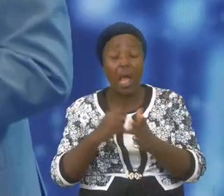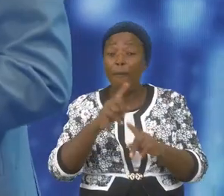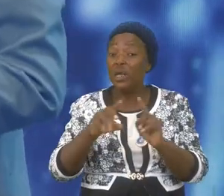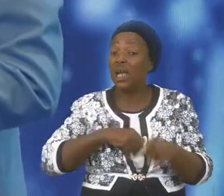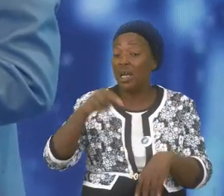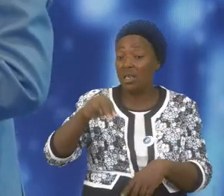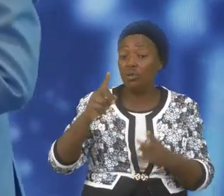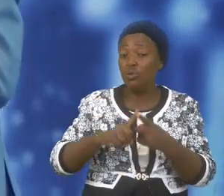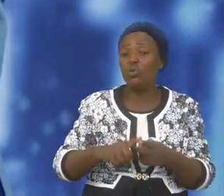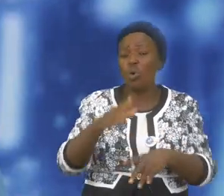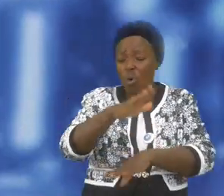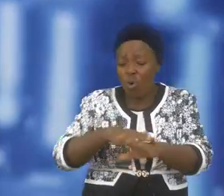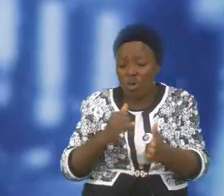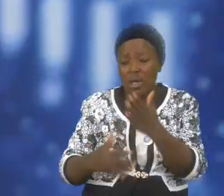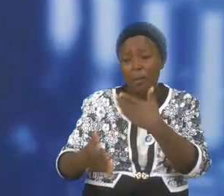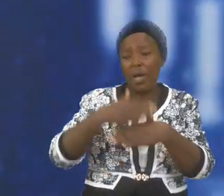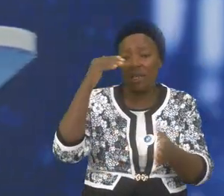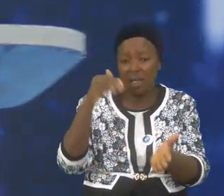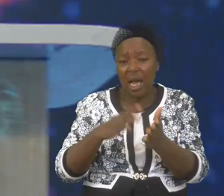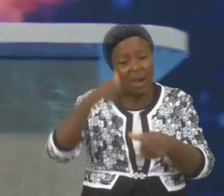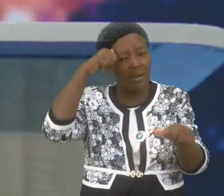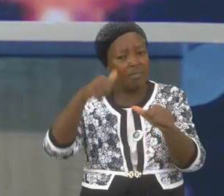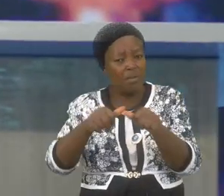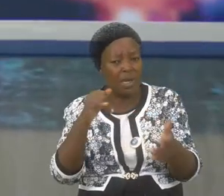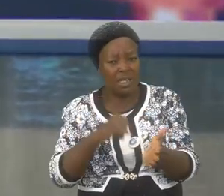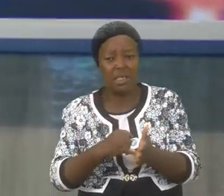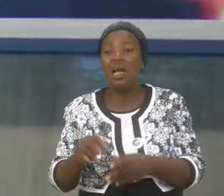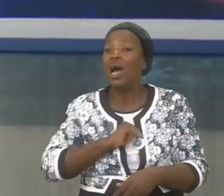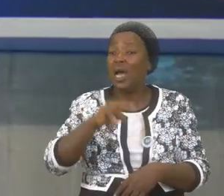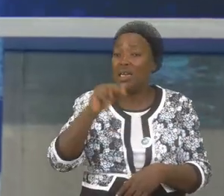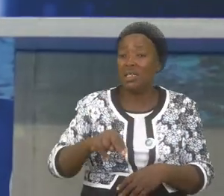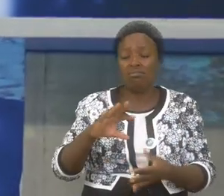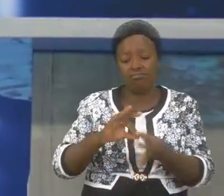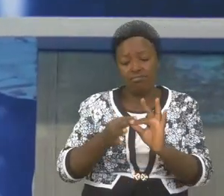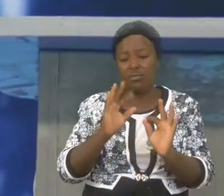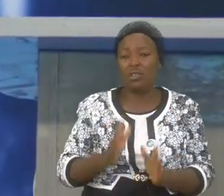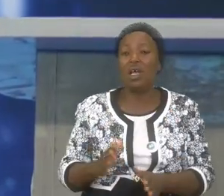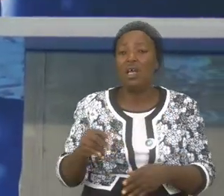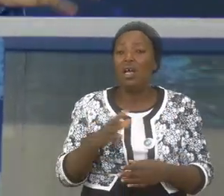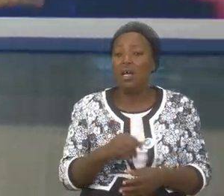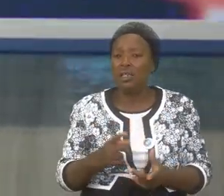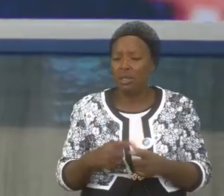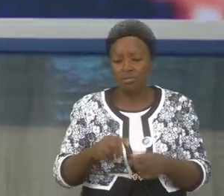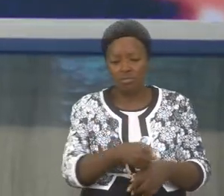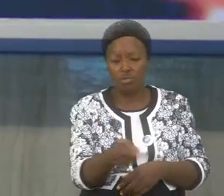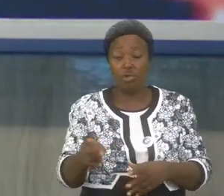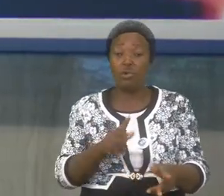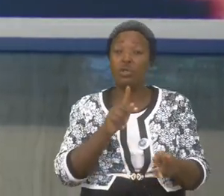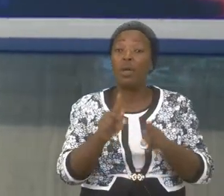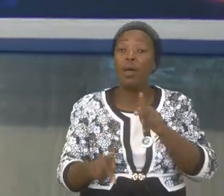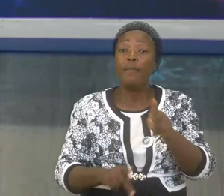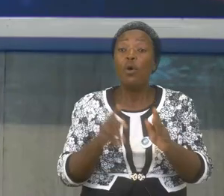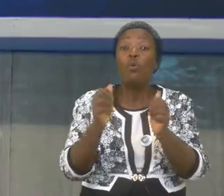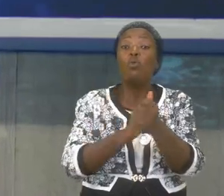an interpretation. Those people, with all their powers behind the